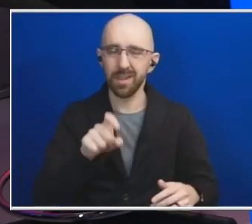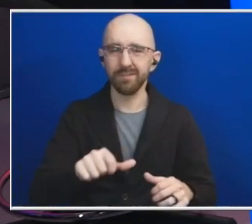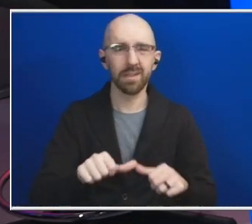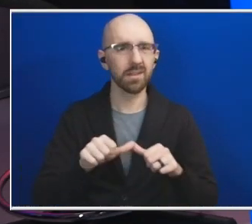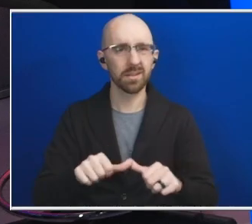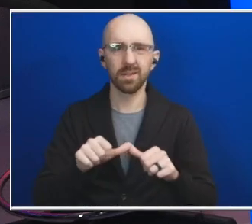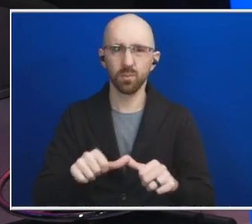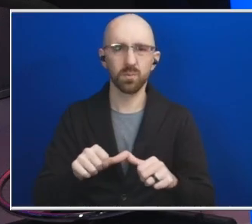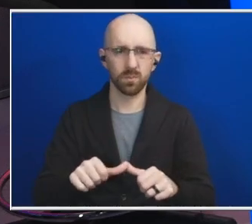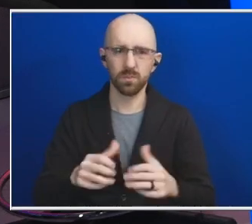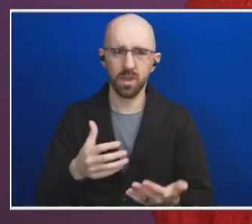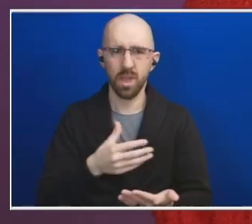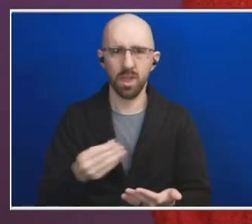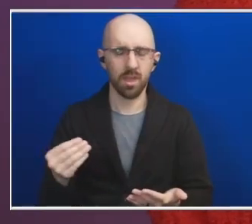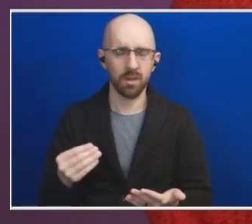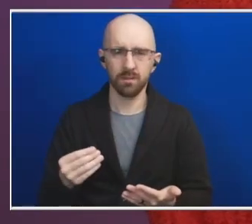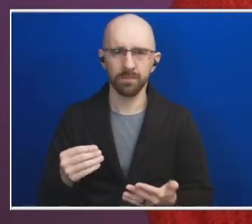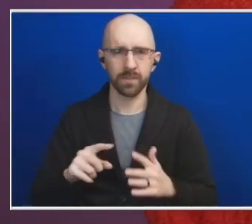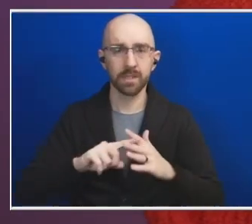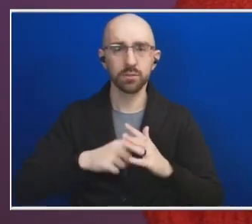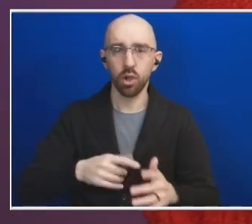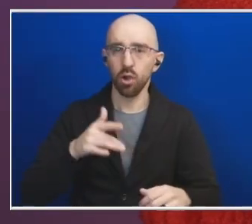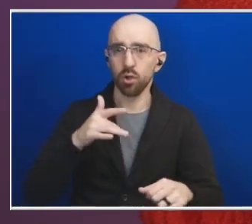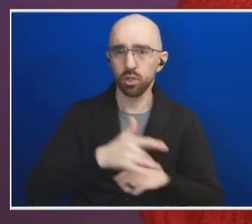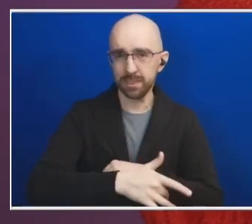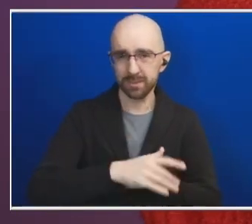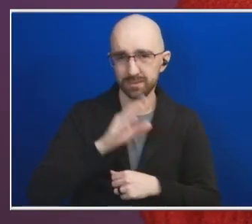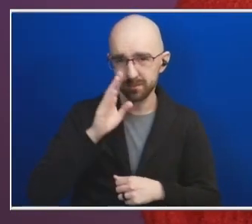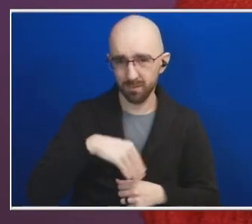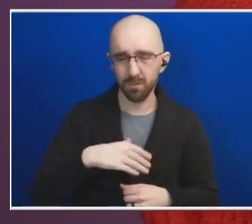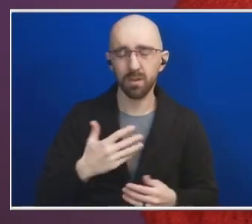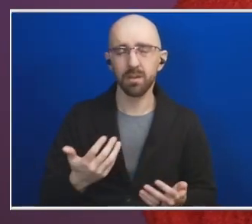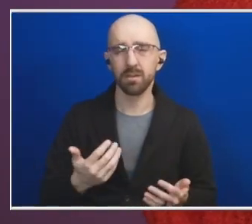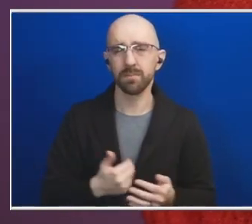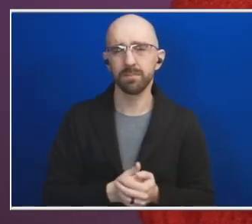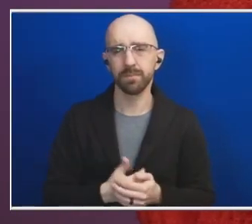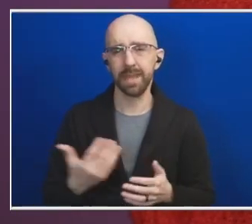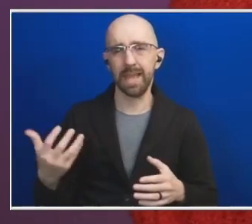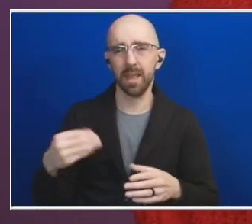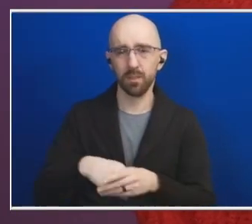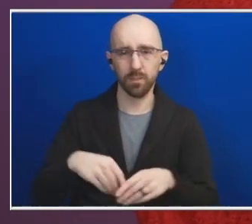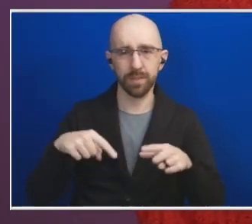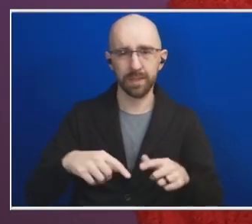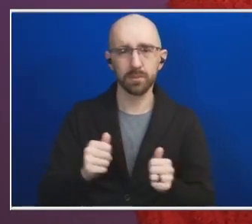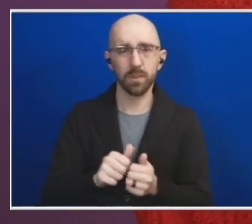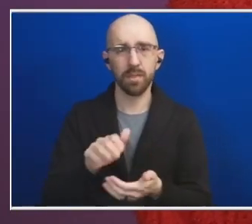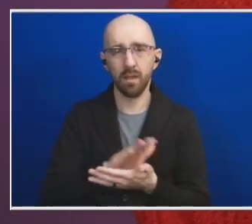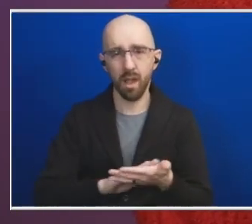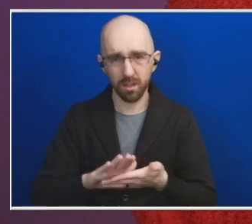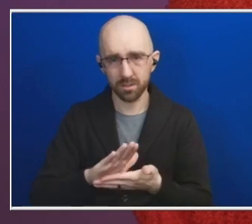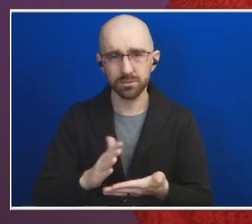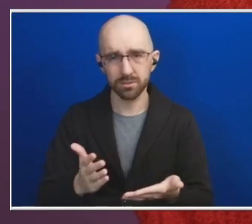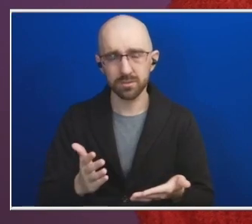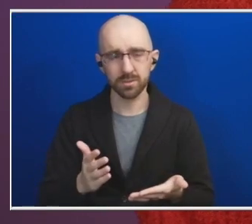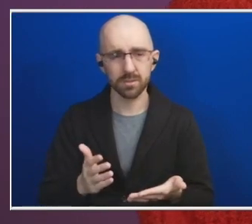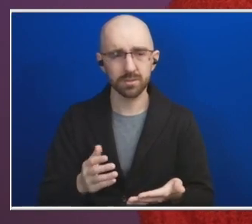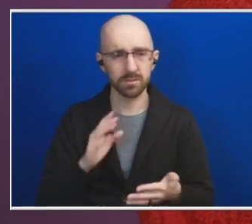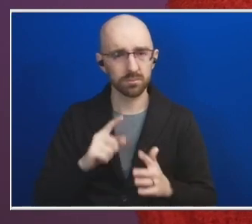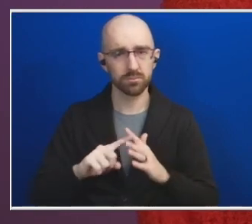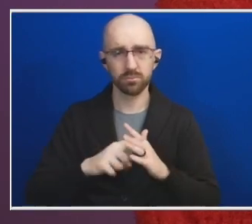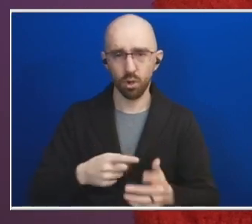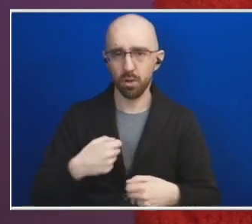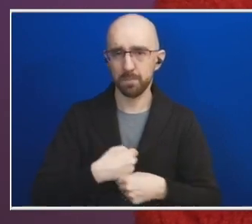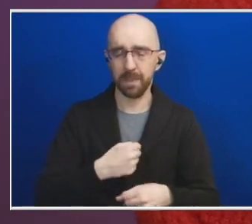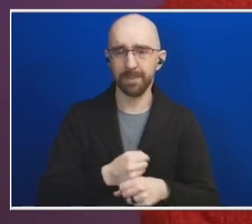And start early, and include this in college. Start making this a part of the